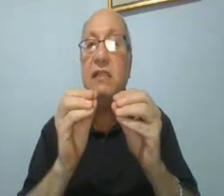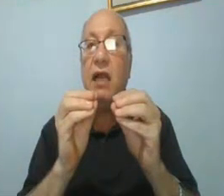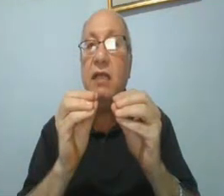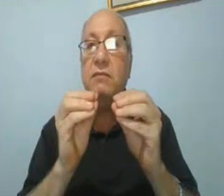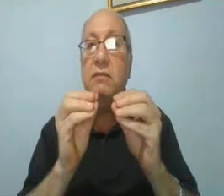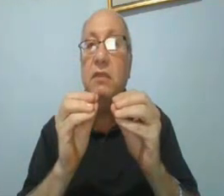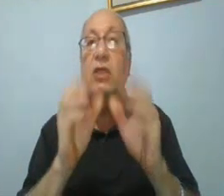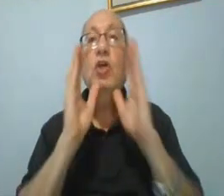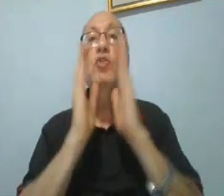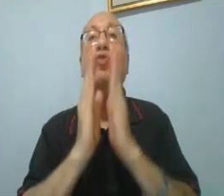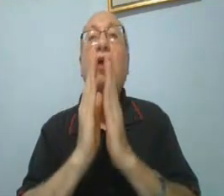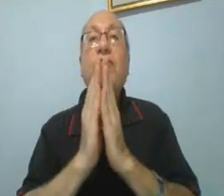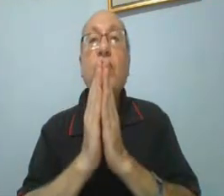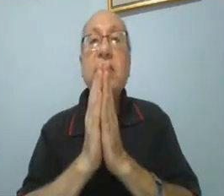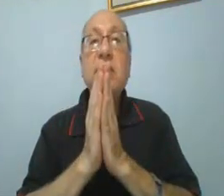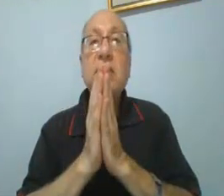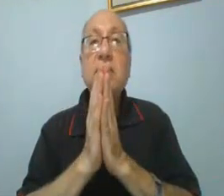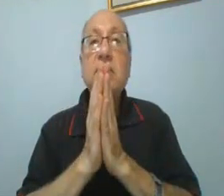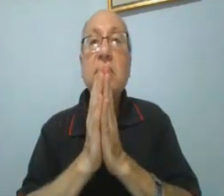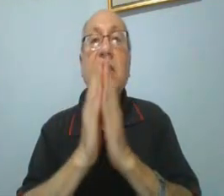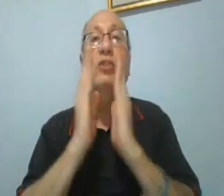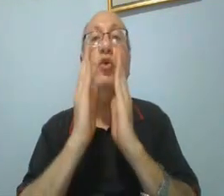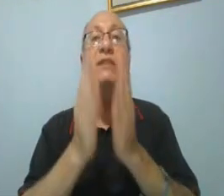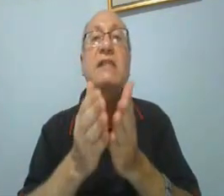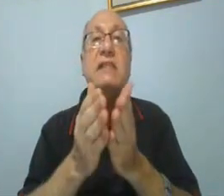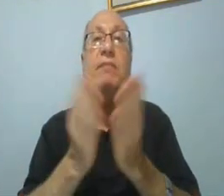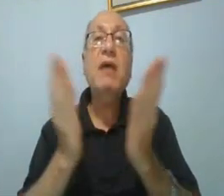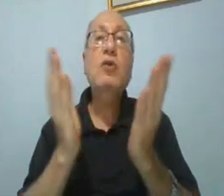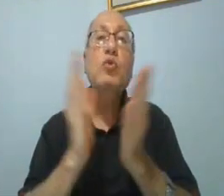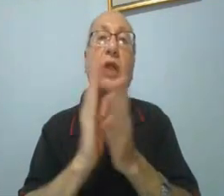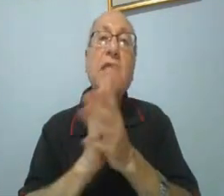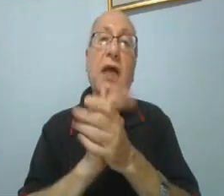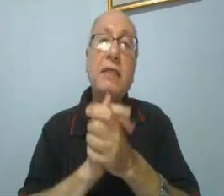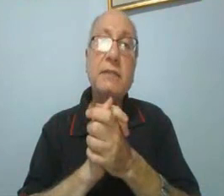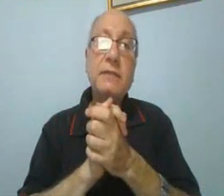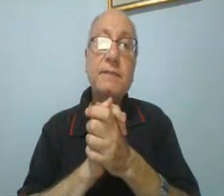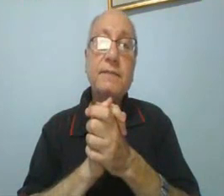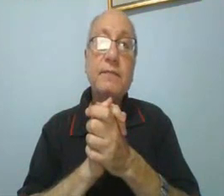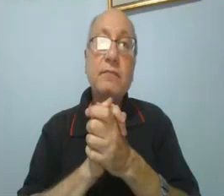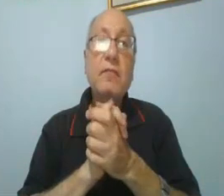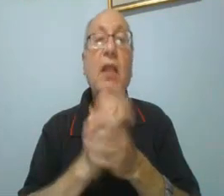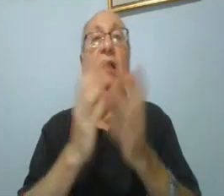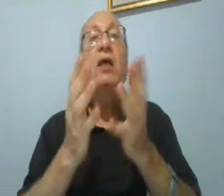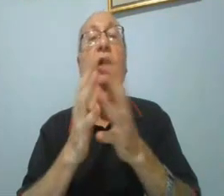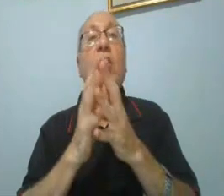by sterile saline to avoid toxicity by glutaraldehyde.